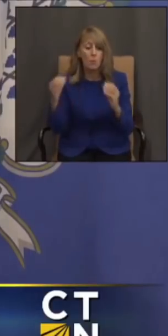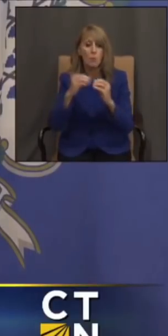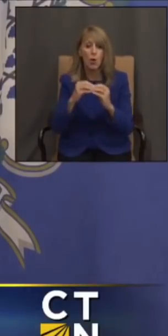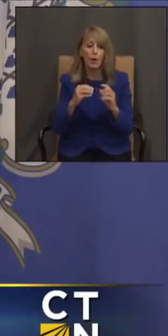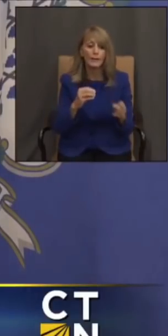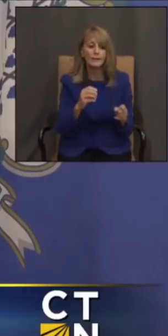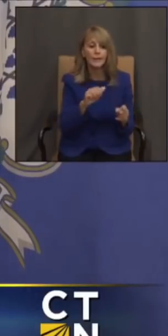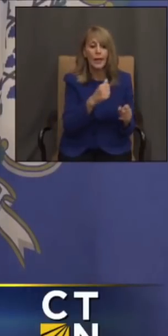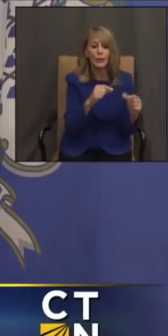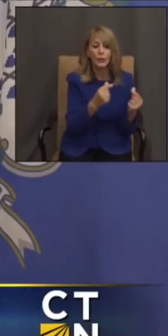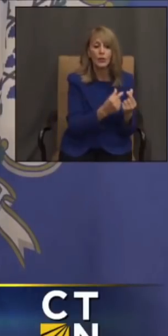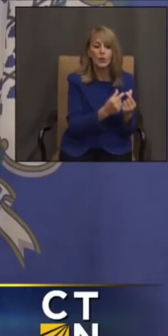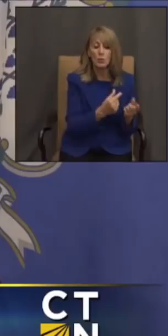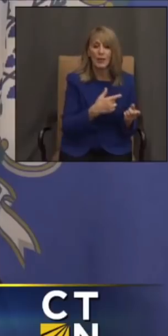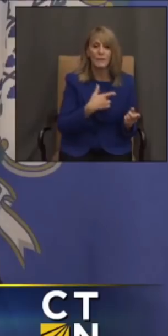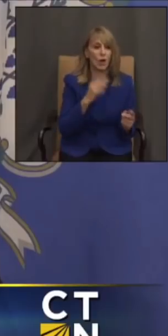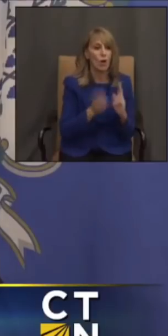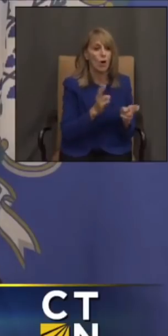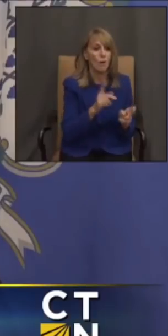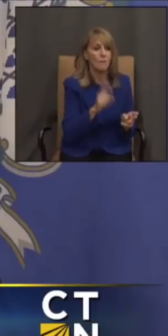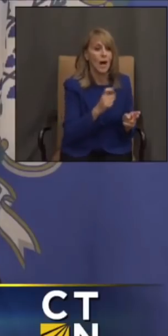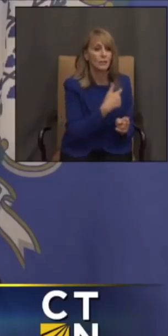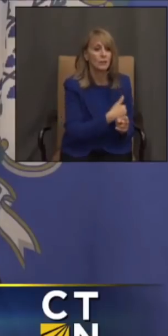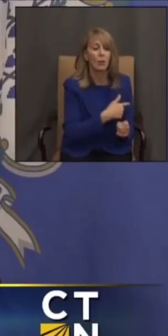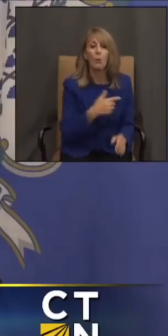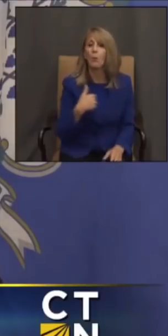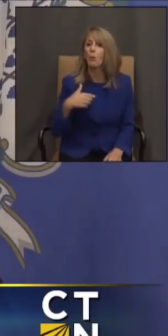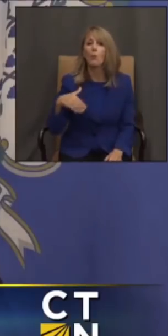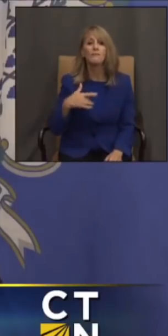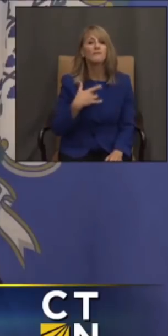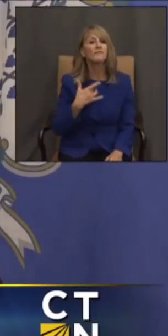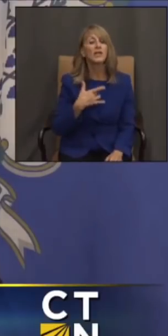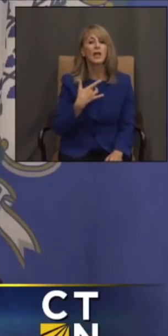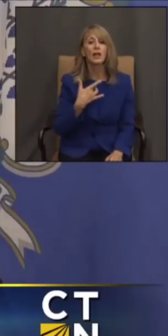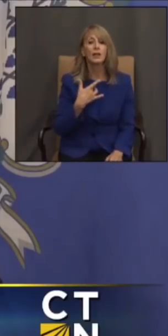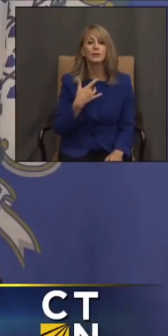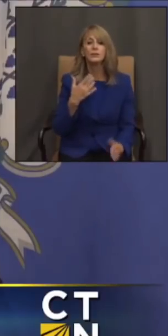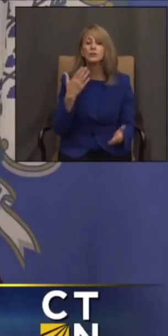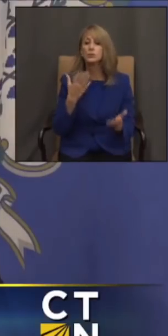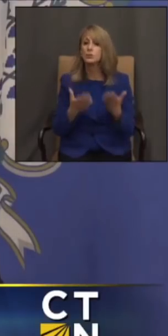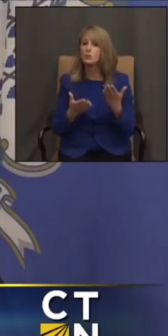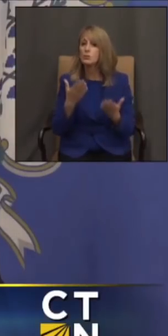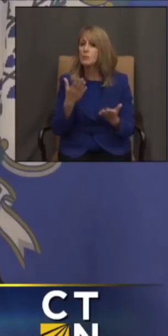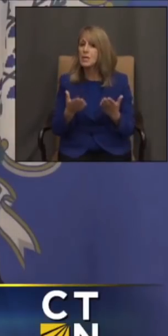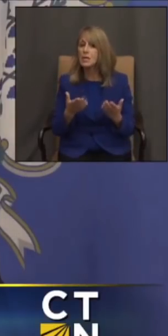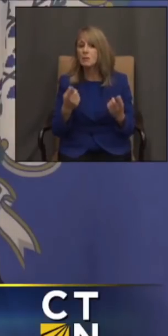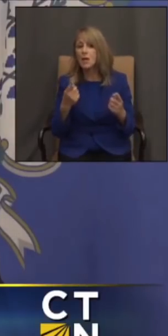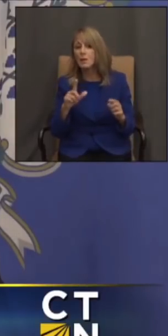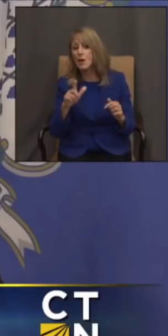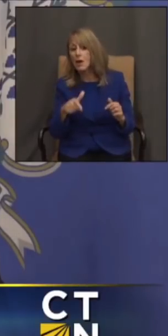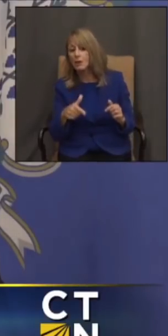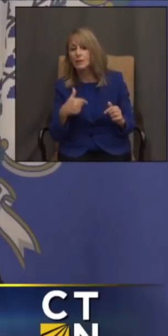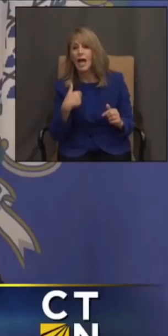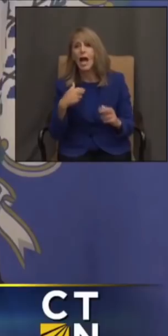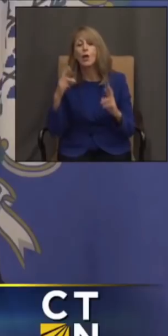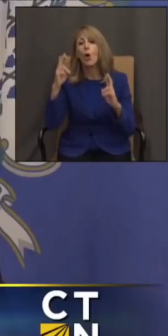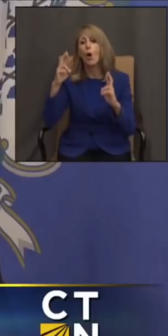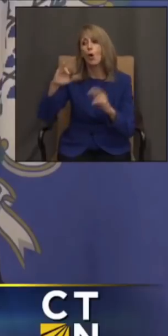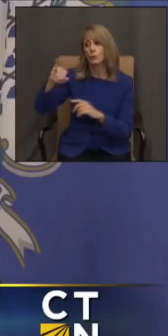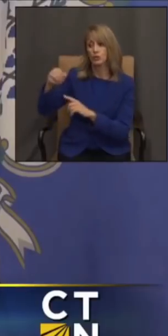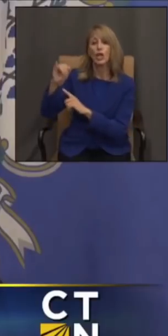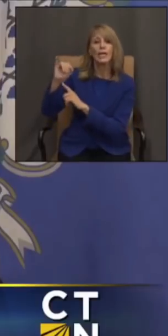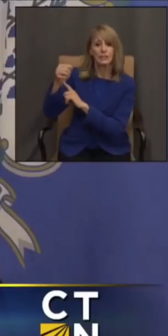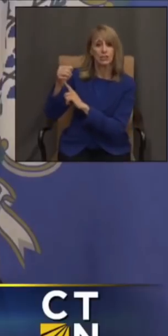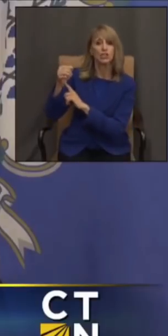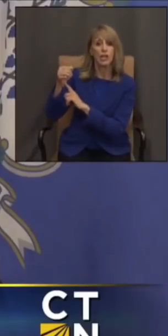feels a little less urgency to get vaccinated. So maybe this sorts itself out. I really hope that the J&J is back on